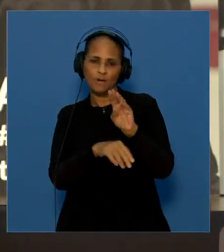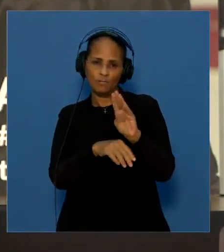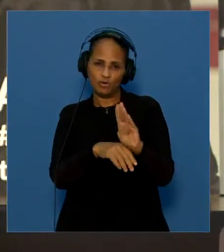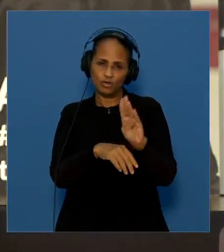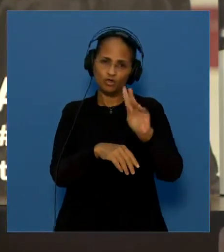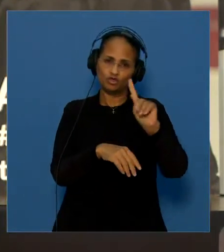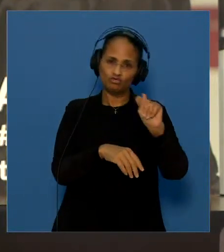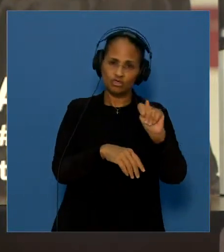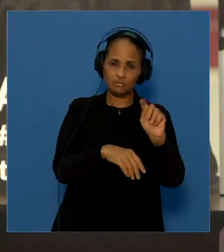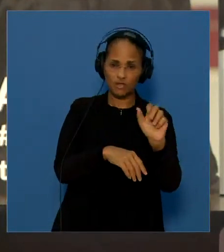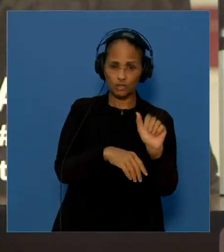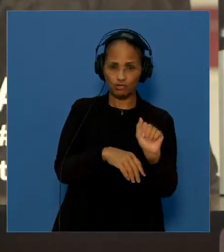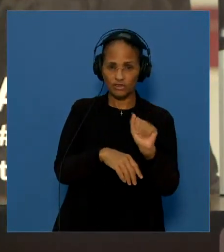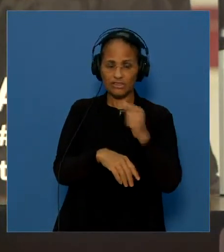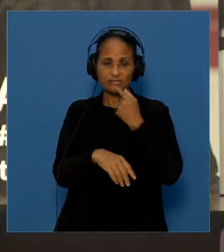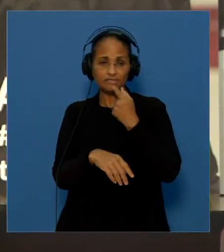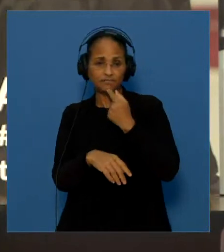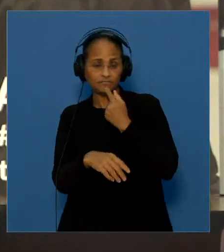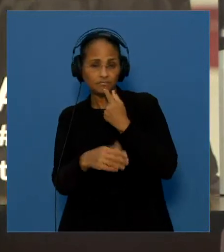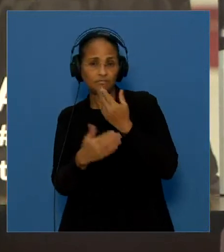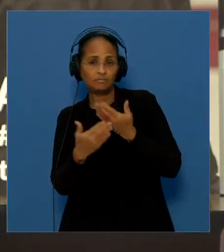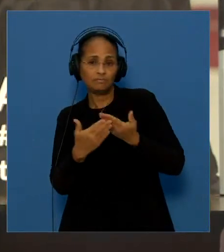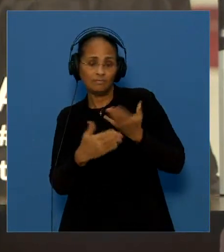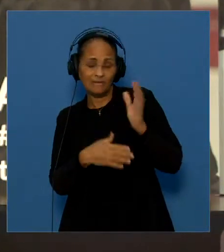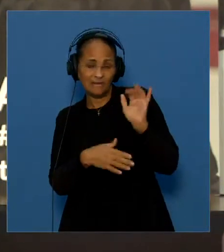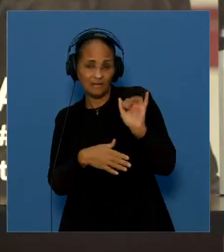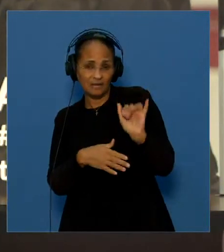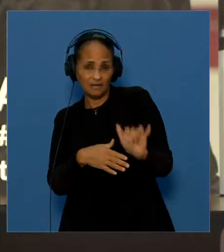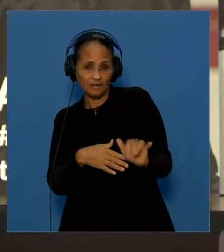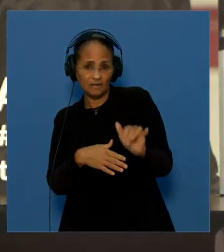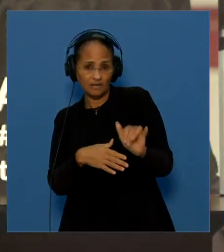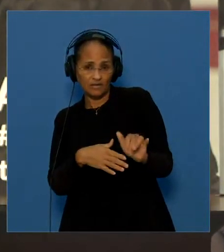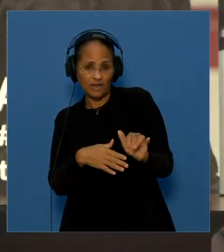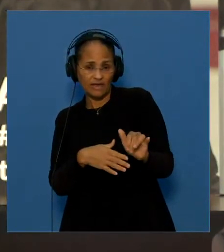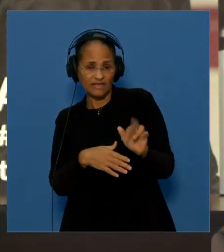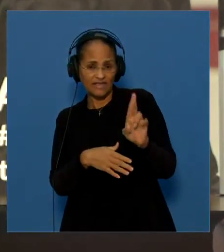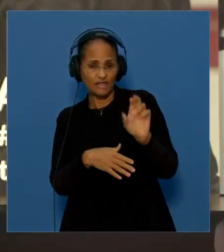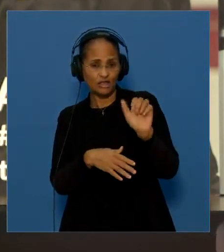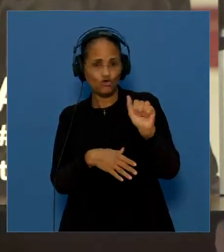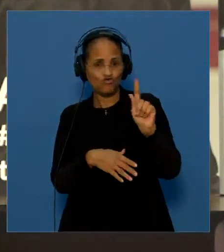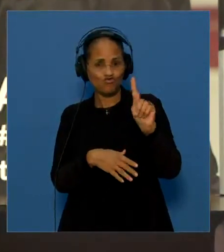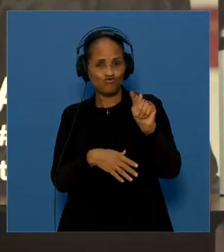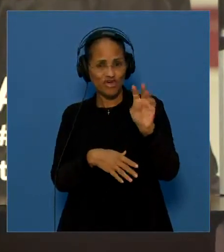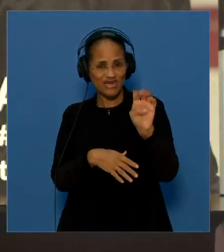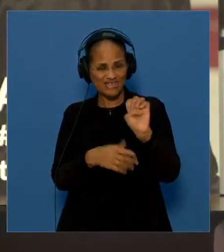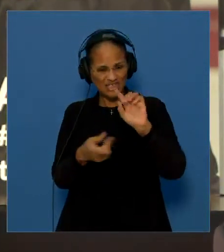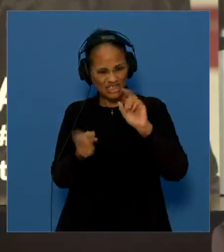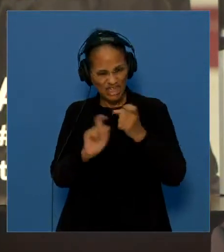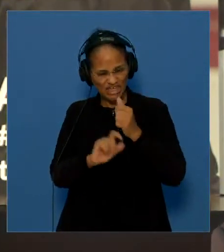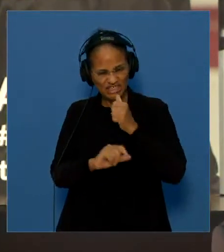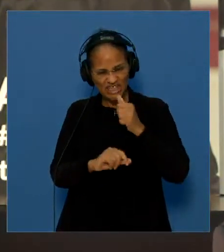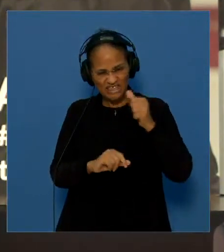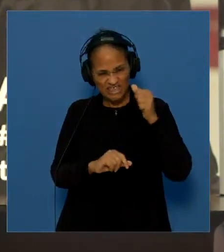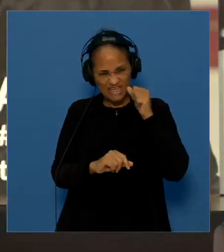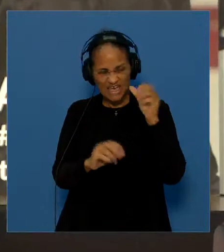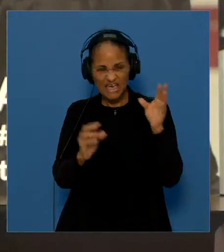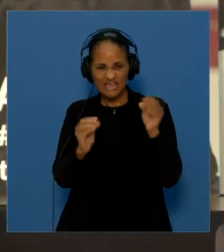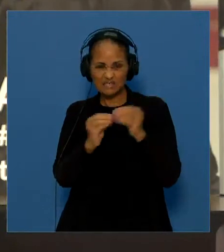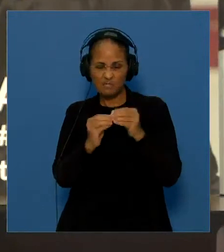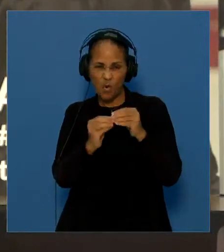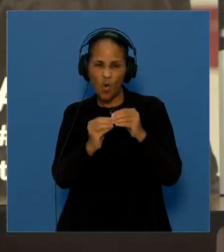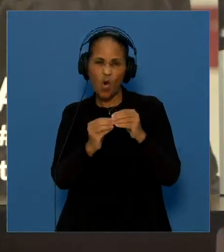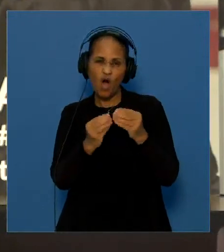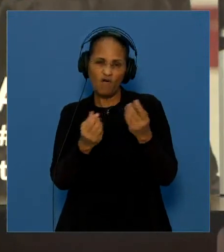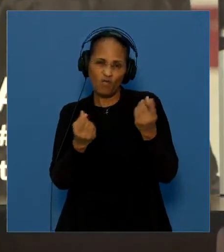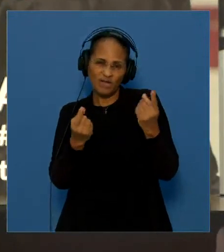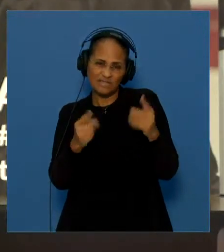indicated and stated inside of my remarks, is that the ratings change yesterday is more of a reflection of what has